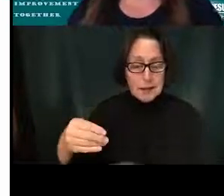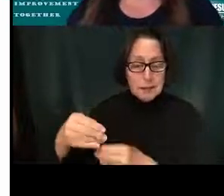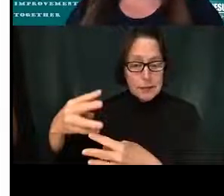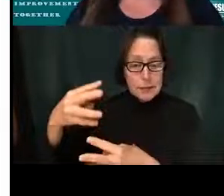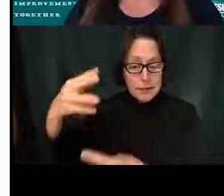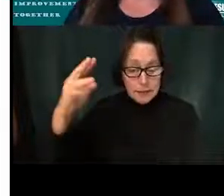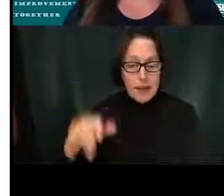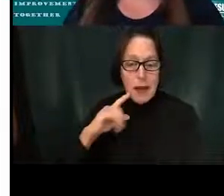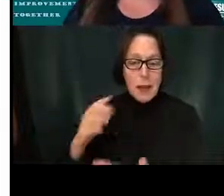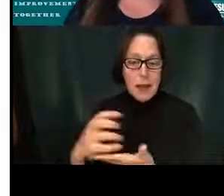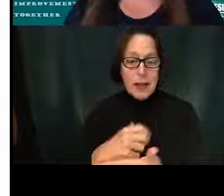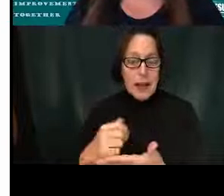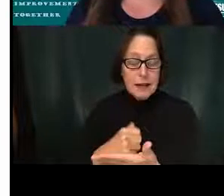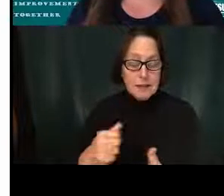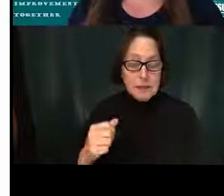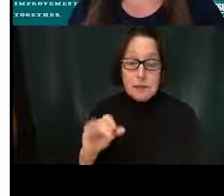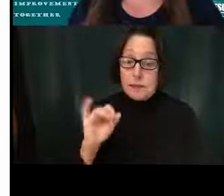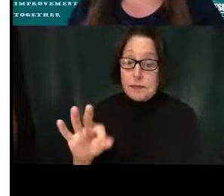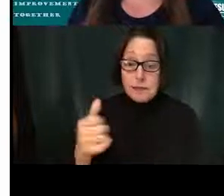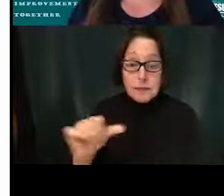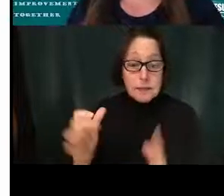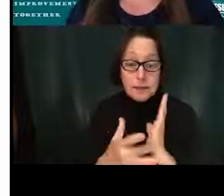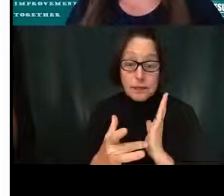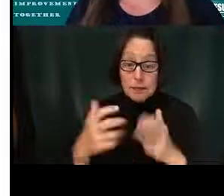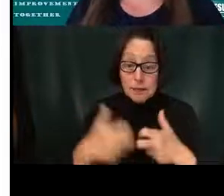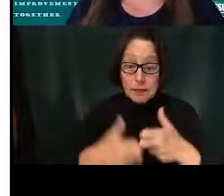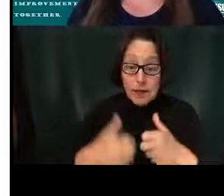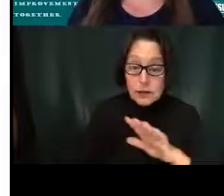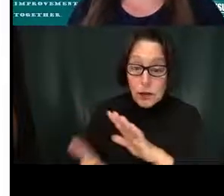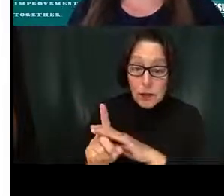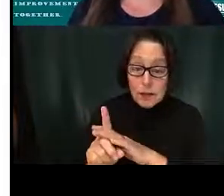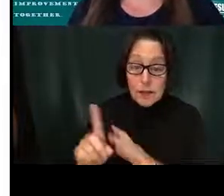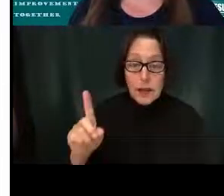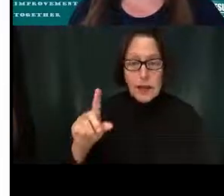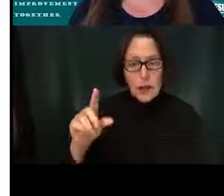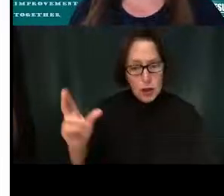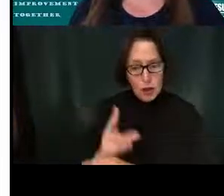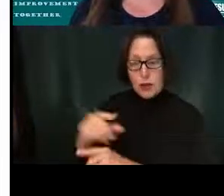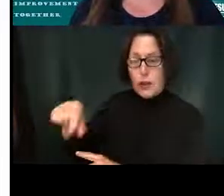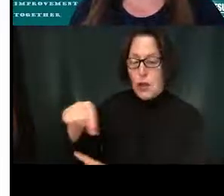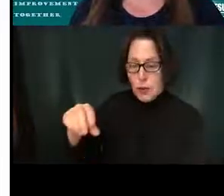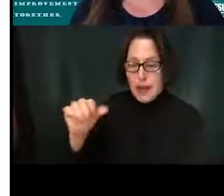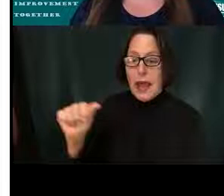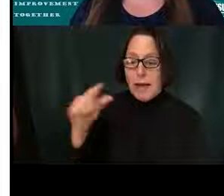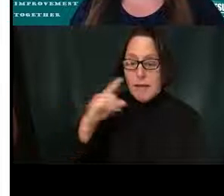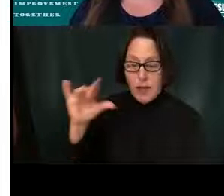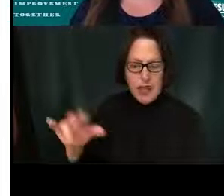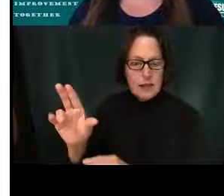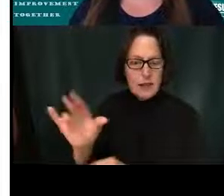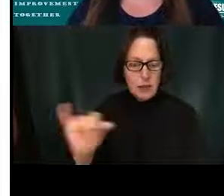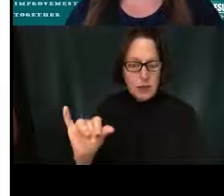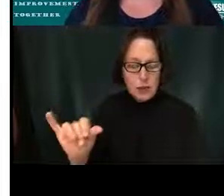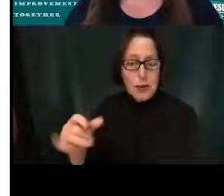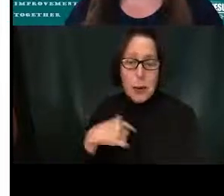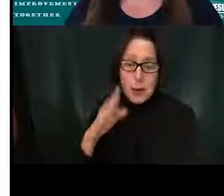questions. If you experience any technical issues, also use the Q&A feature for that as well, and we will